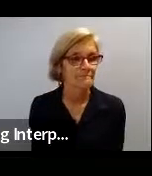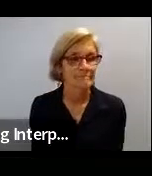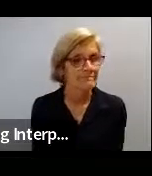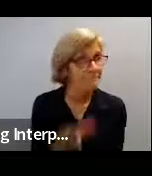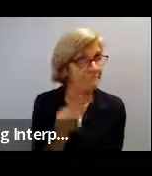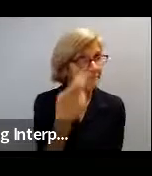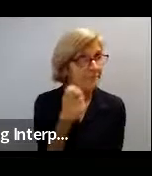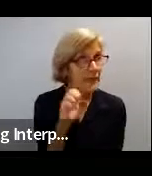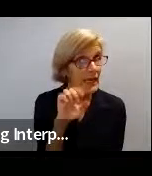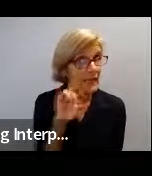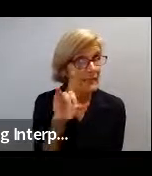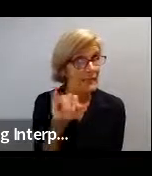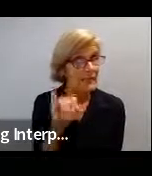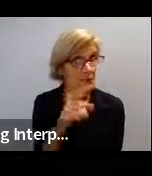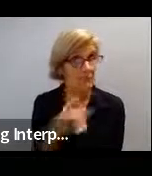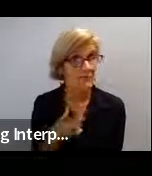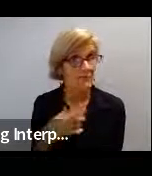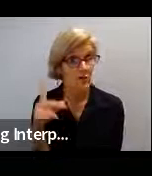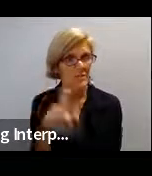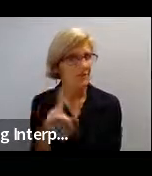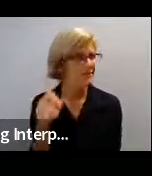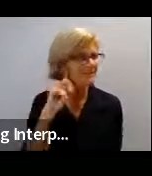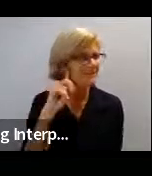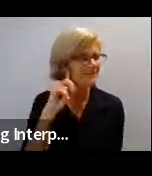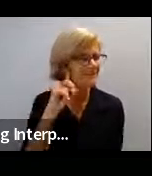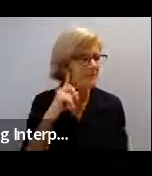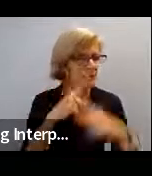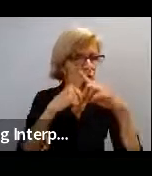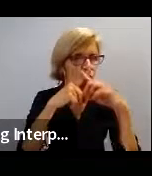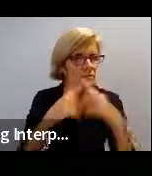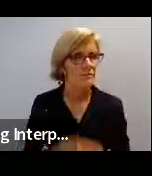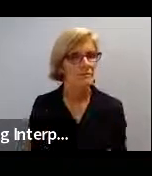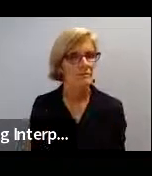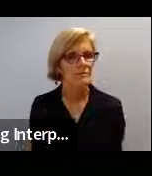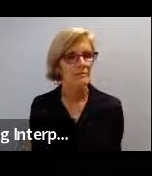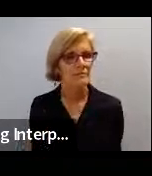Heidi, do you have a question? You're on mute.